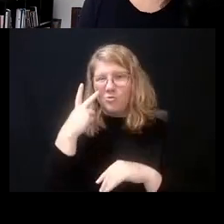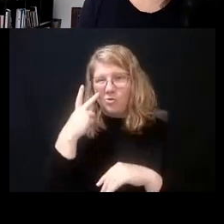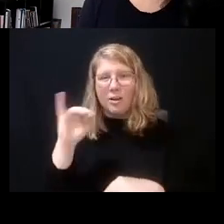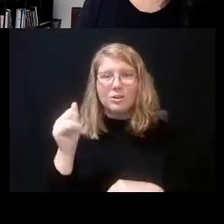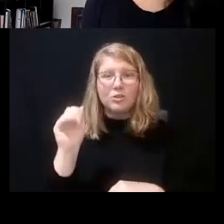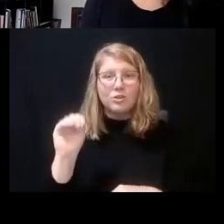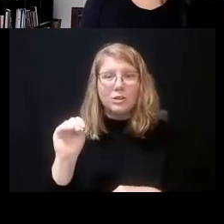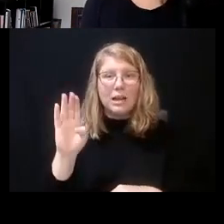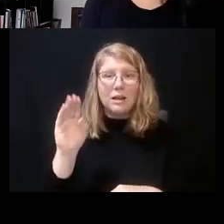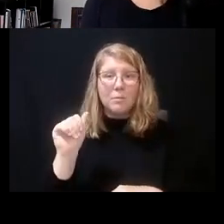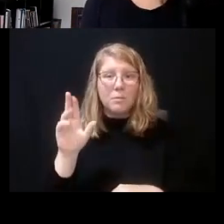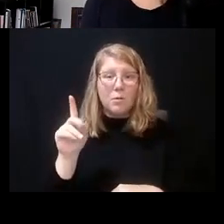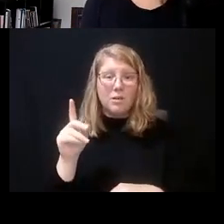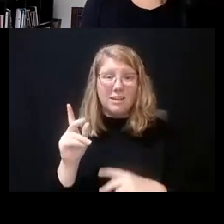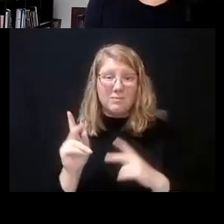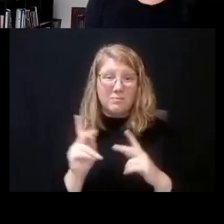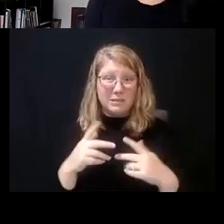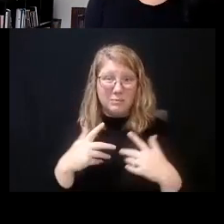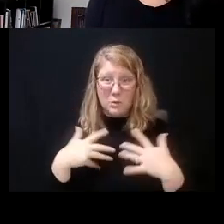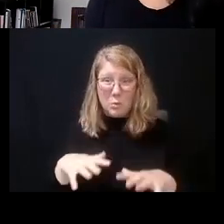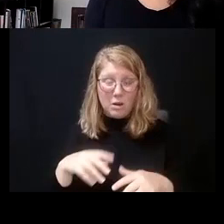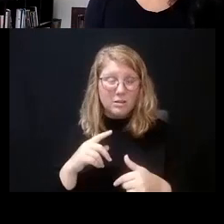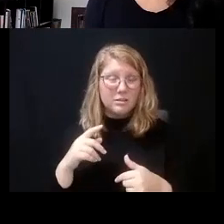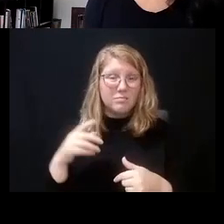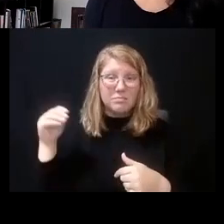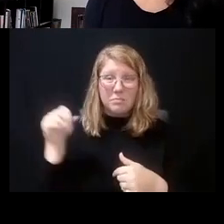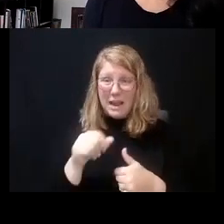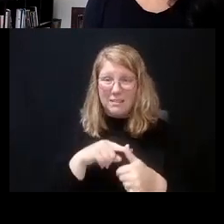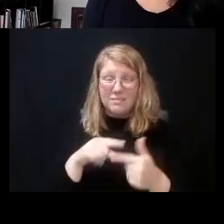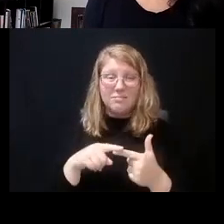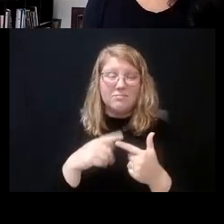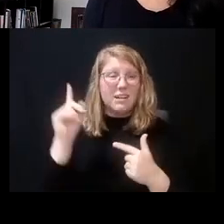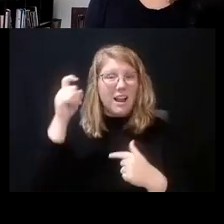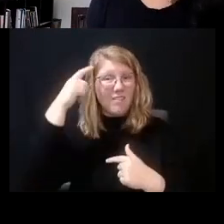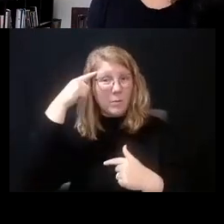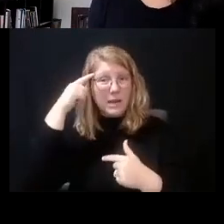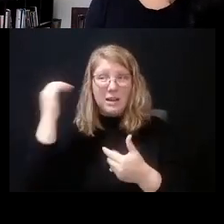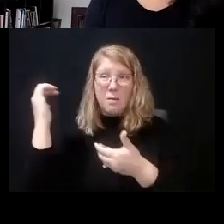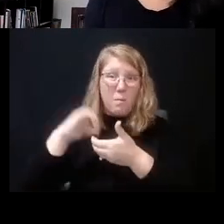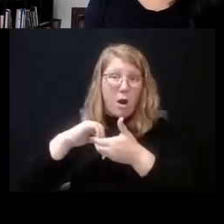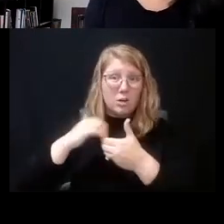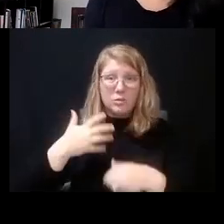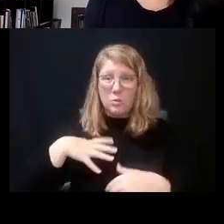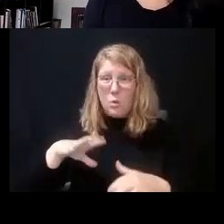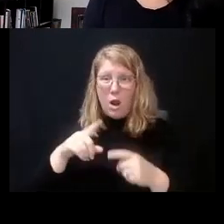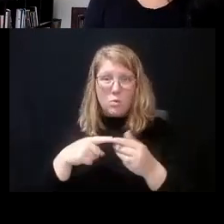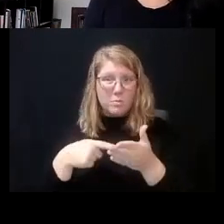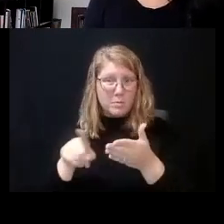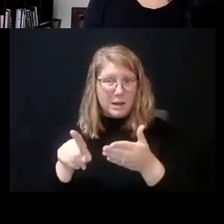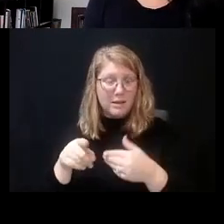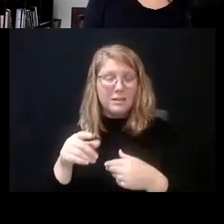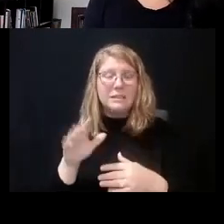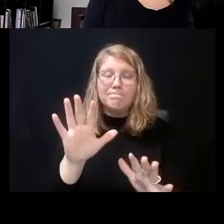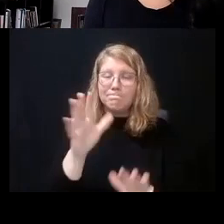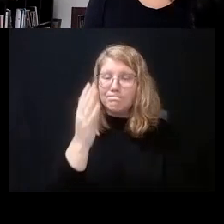funders won't want to do it, or government partners won't want to do it, and that's where our money is coming from. And I also had that fear when I was